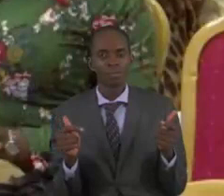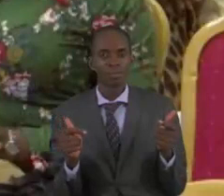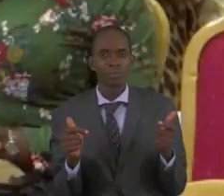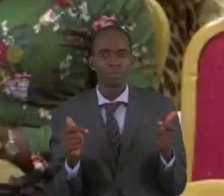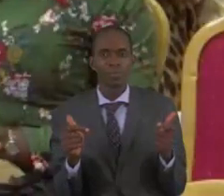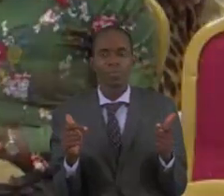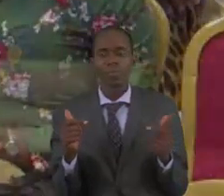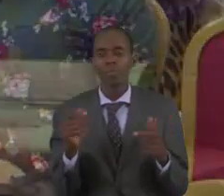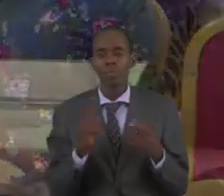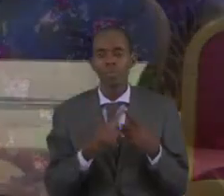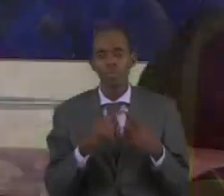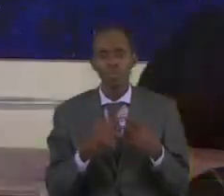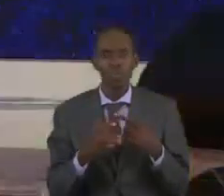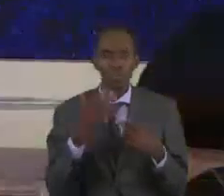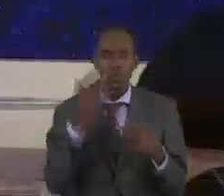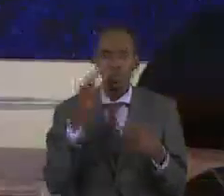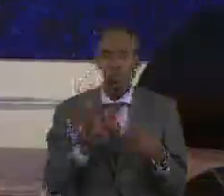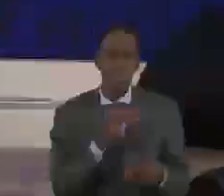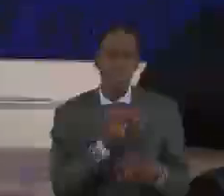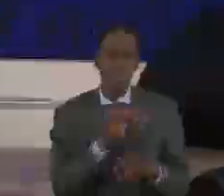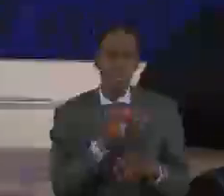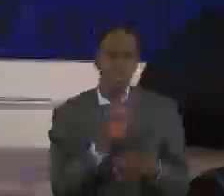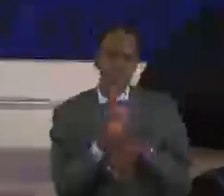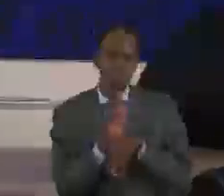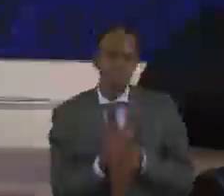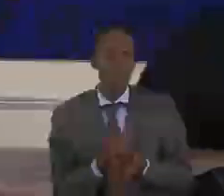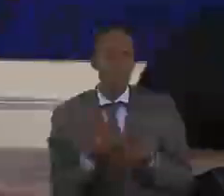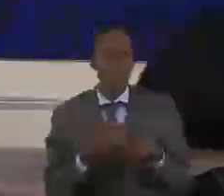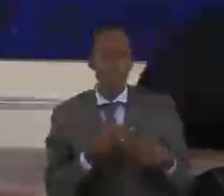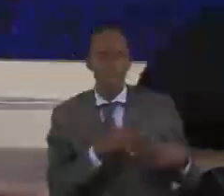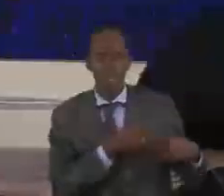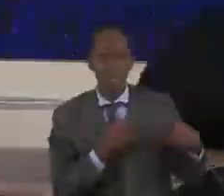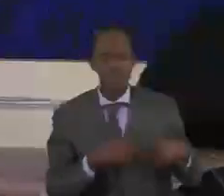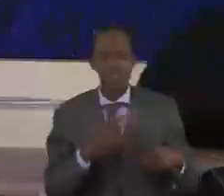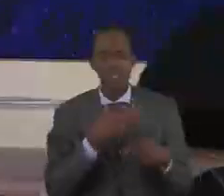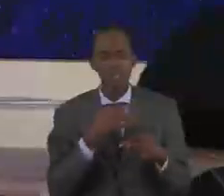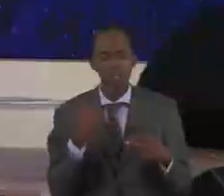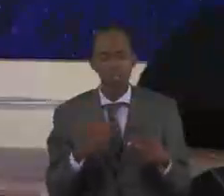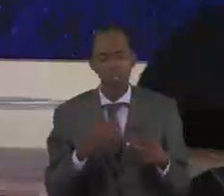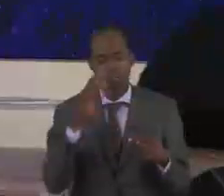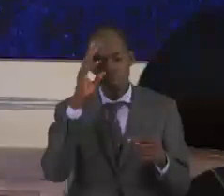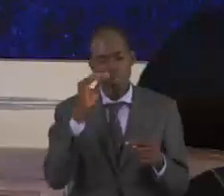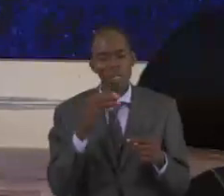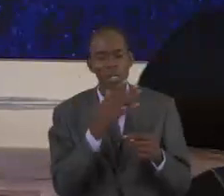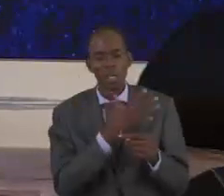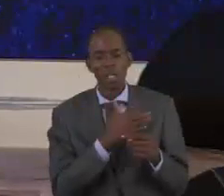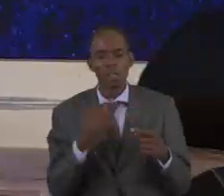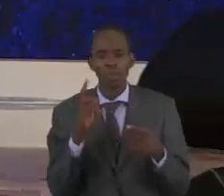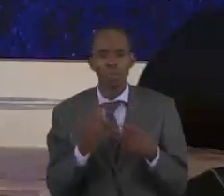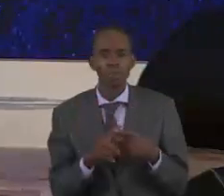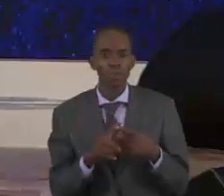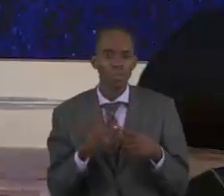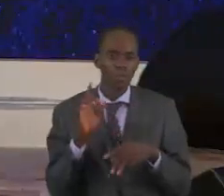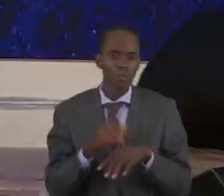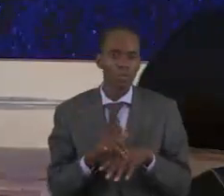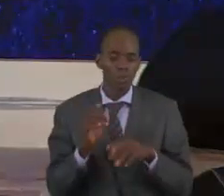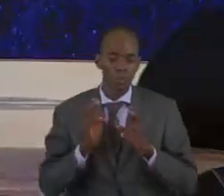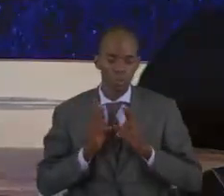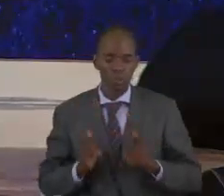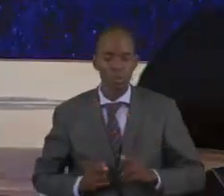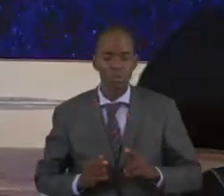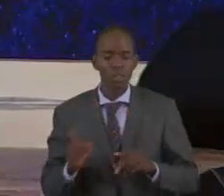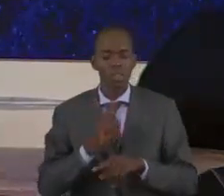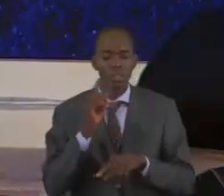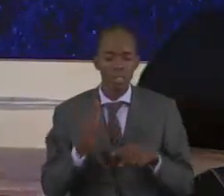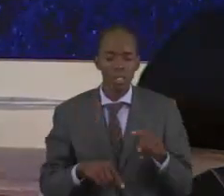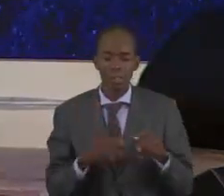And because of that devotion to flesh and to human beings, they can never please the